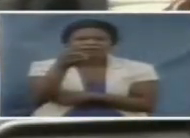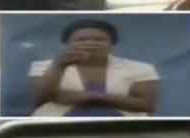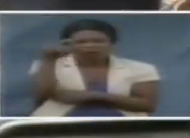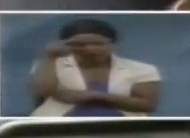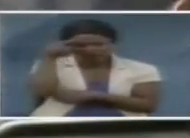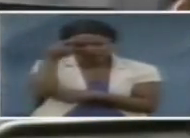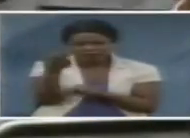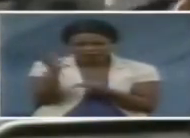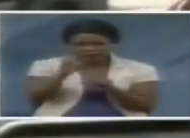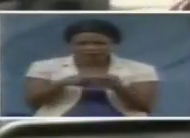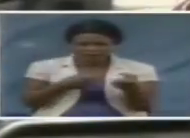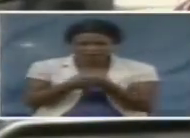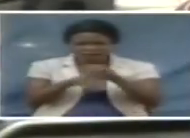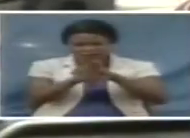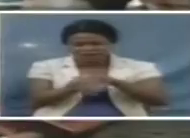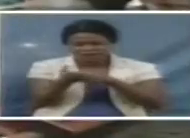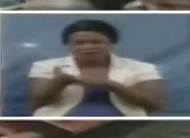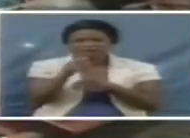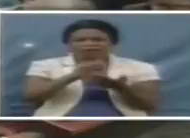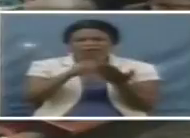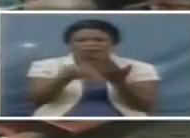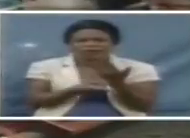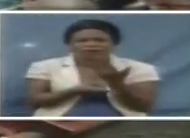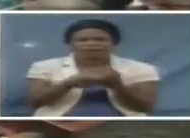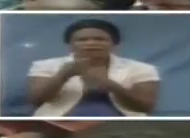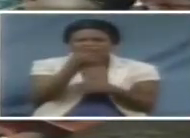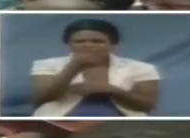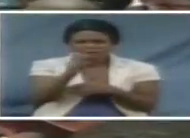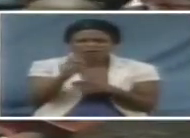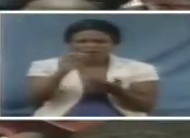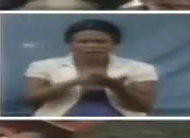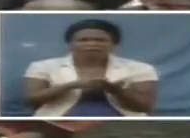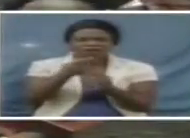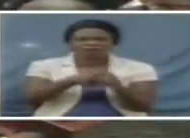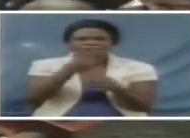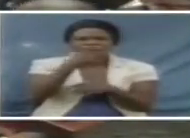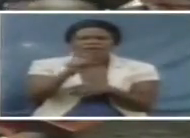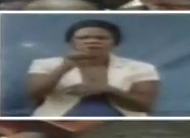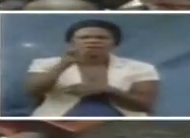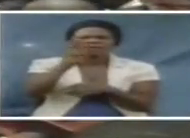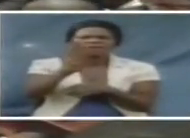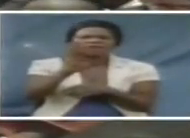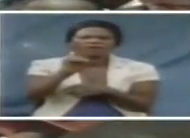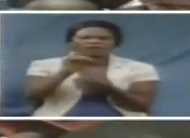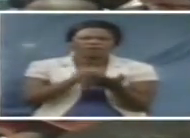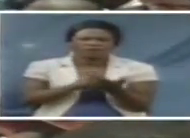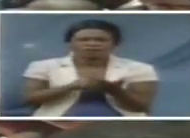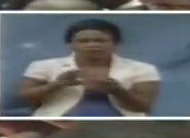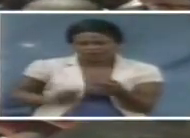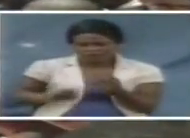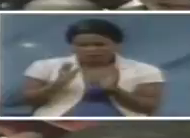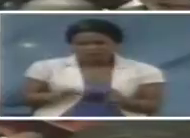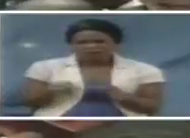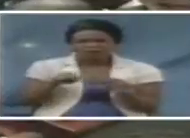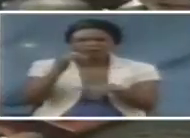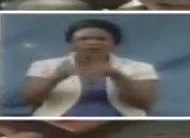increase support under this program to 200,000 from 134,000 targeted beneficiaries